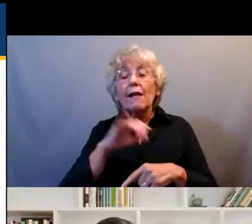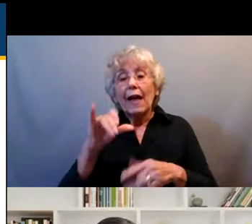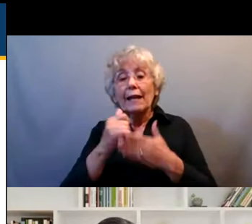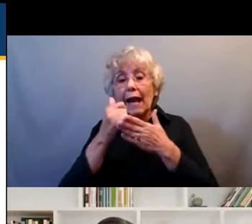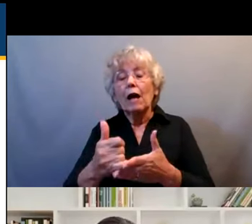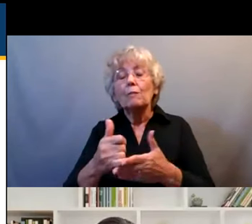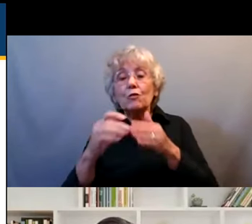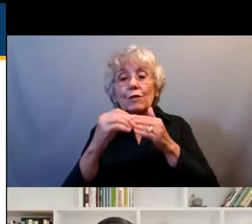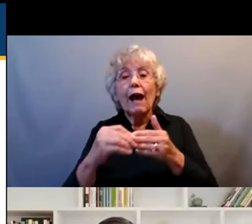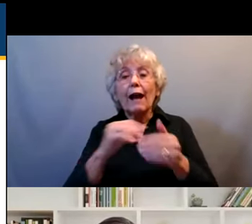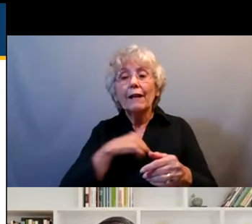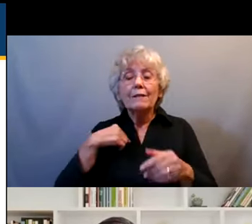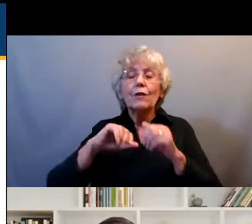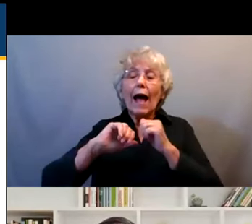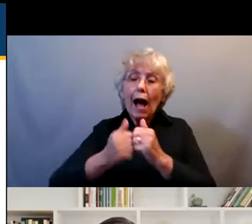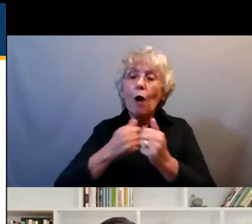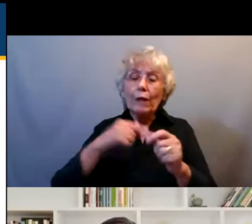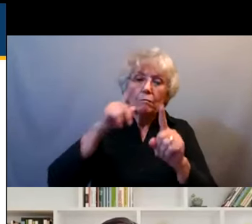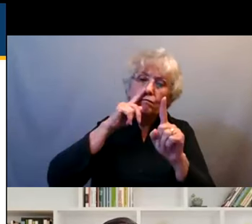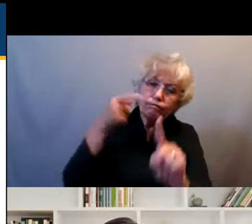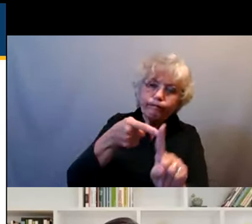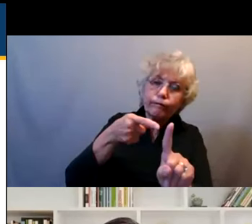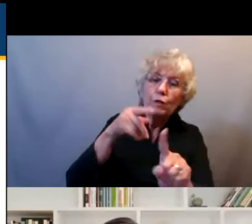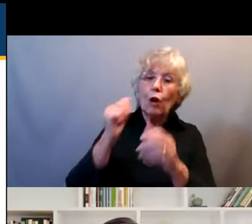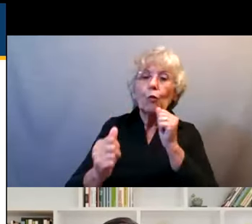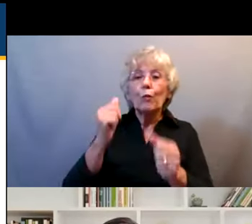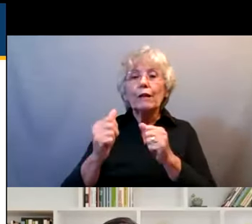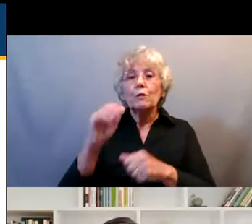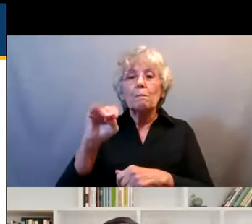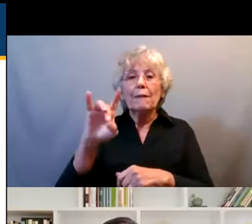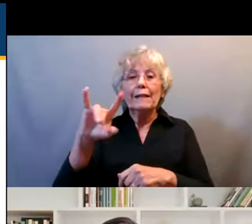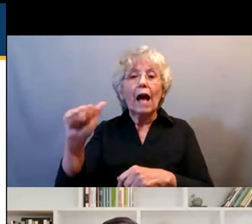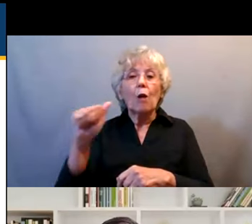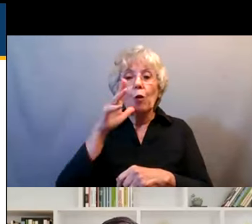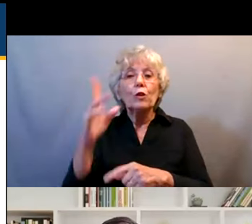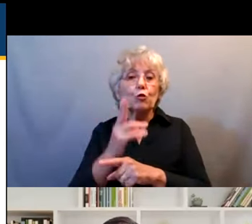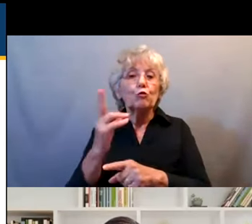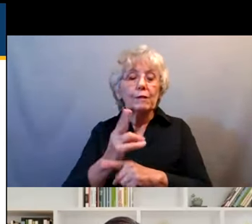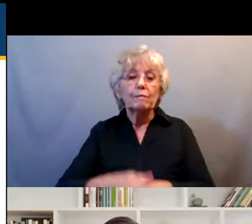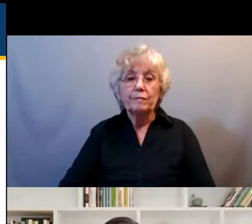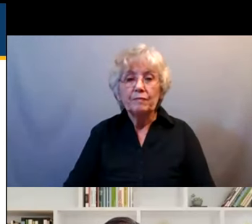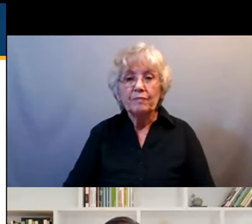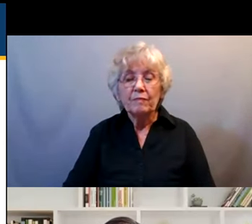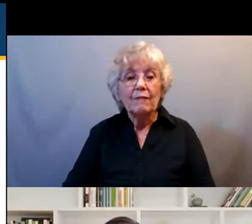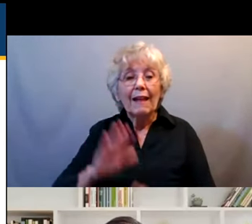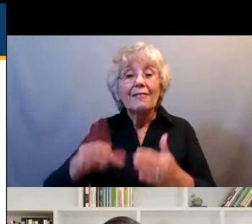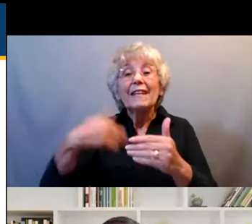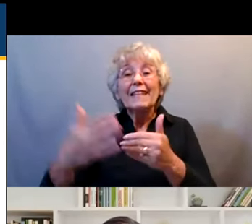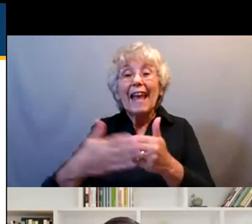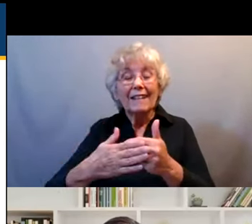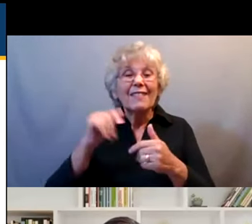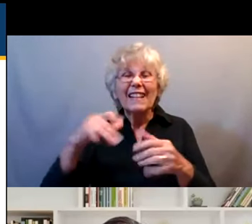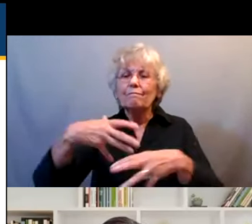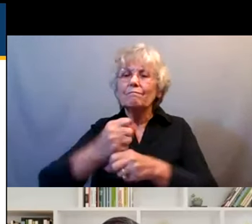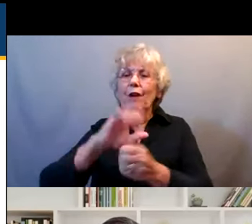us in terms of how we target the media that we use. Next slide. And just to sum it up, all the information